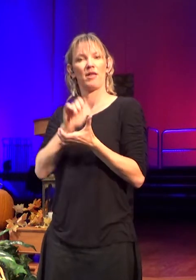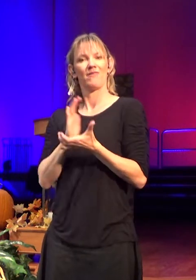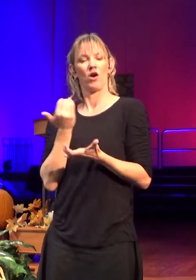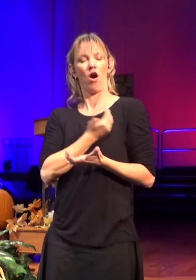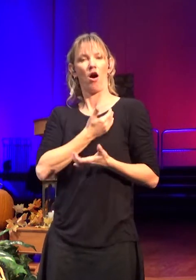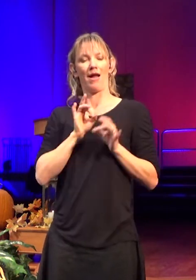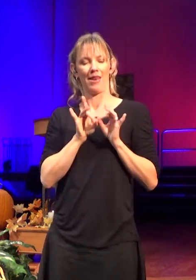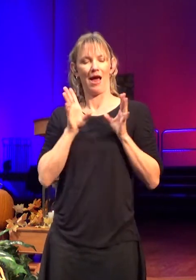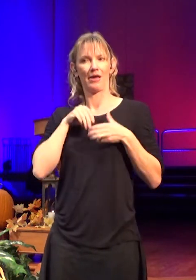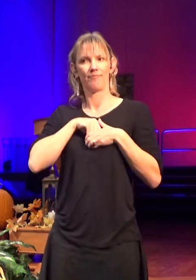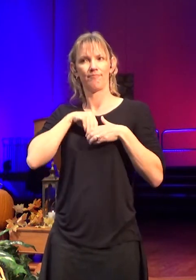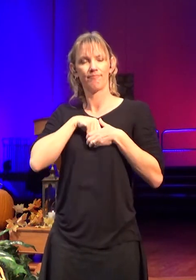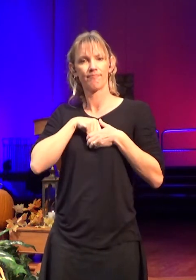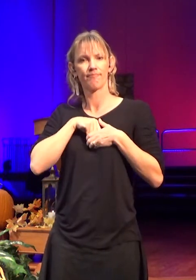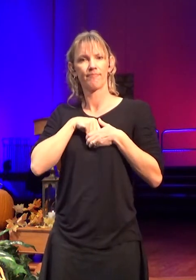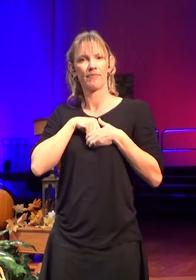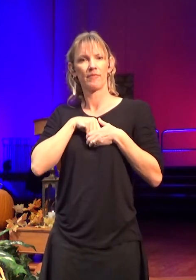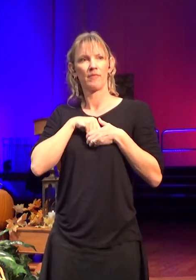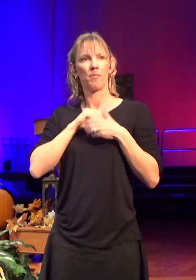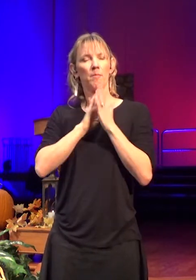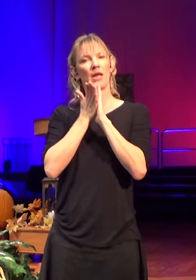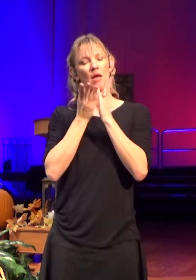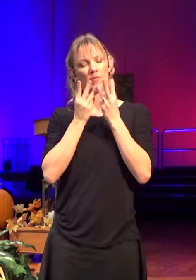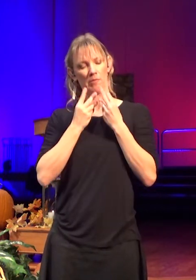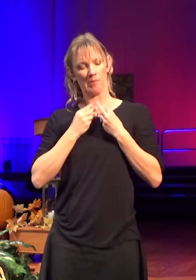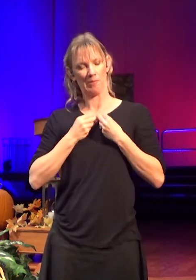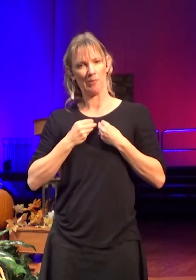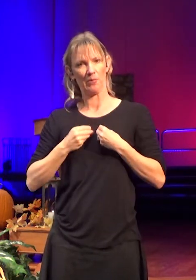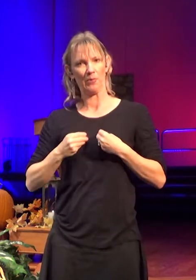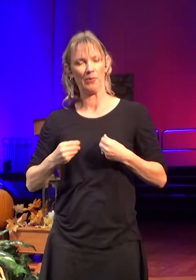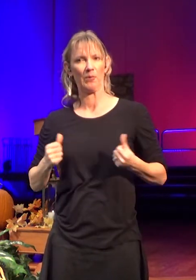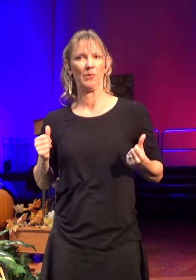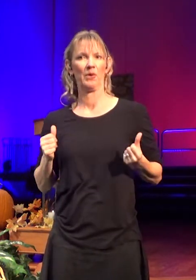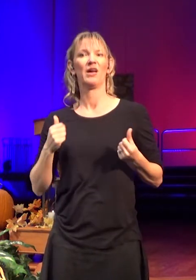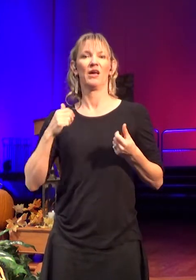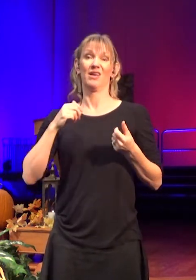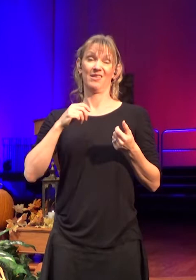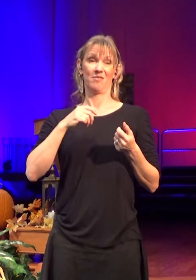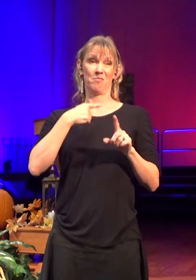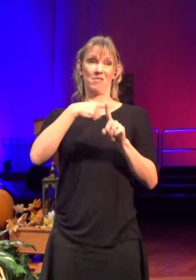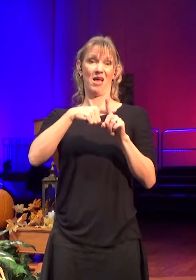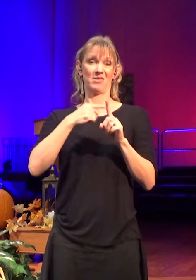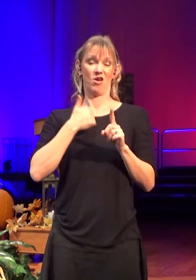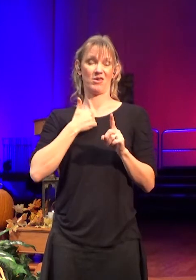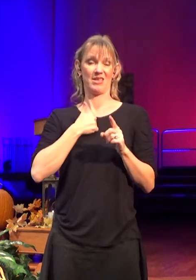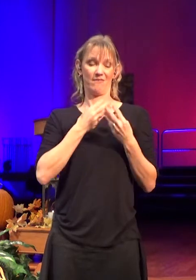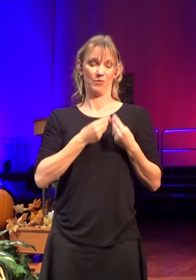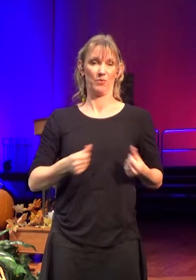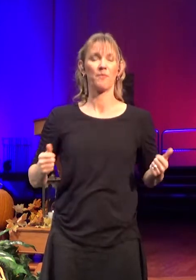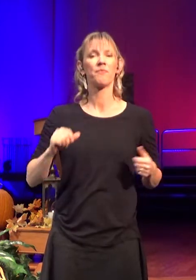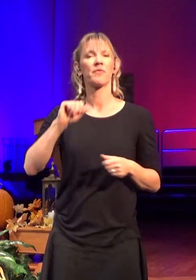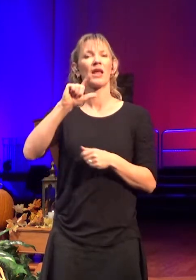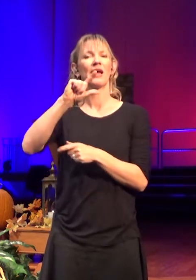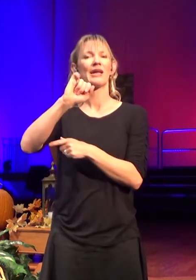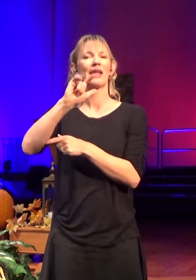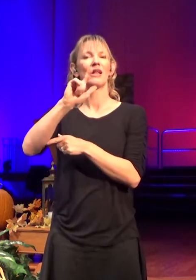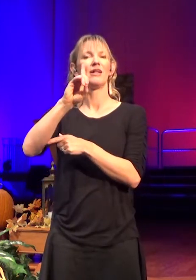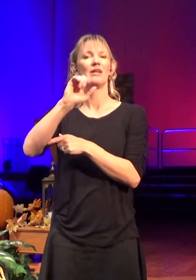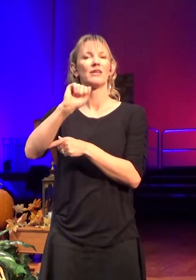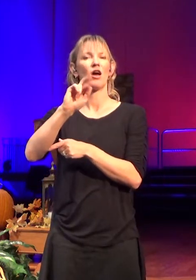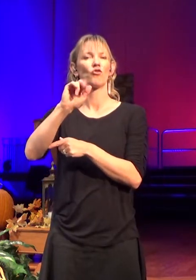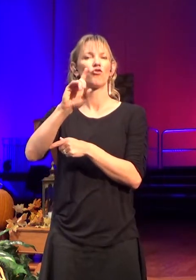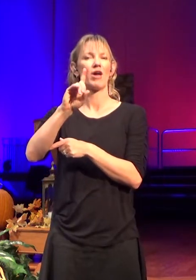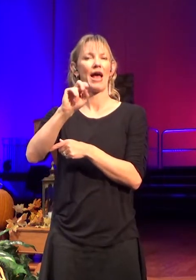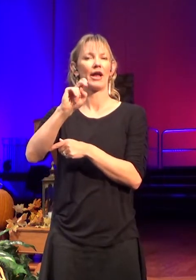light. We start diminishing it and diminishing ourselves in the process. I think Gilda